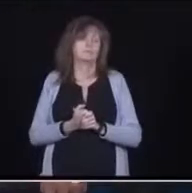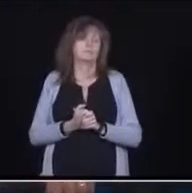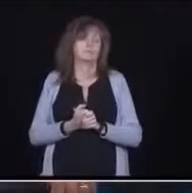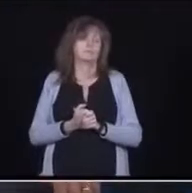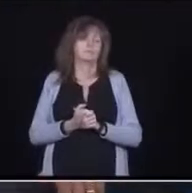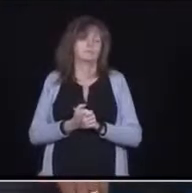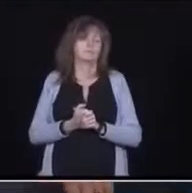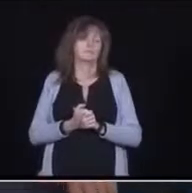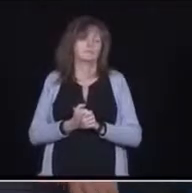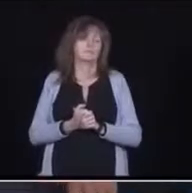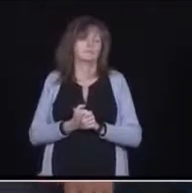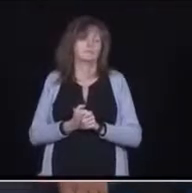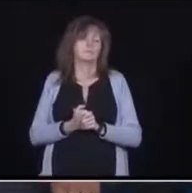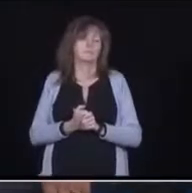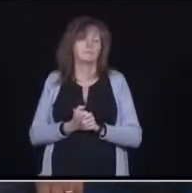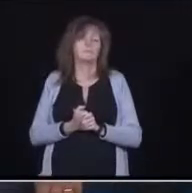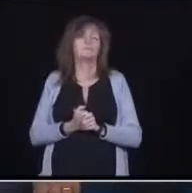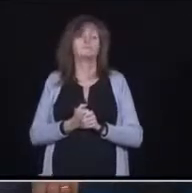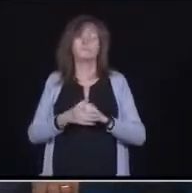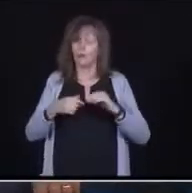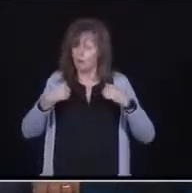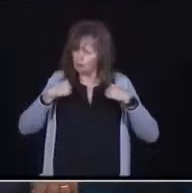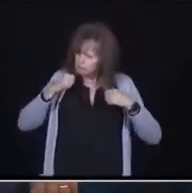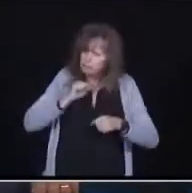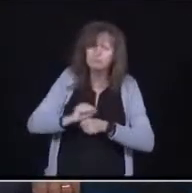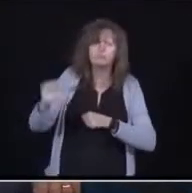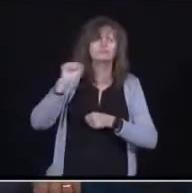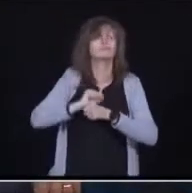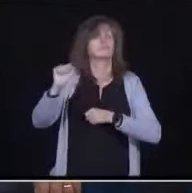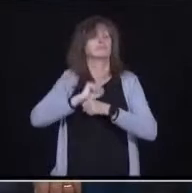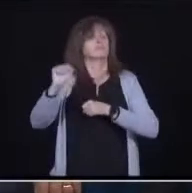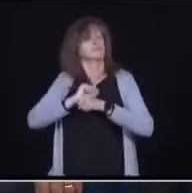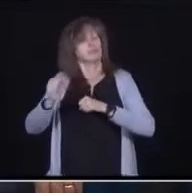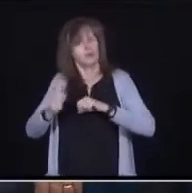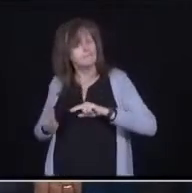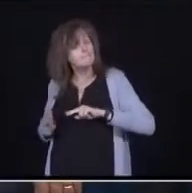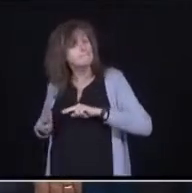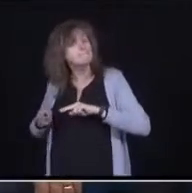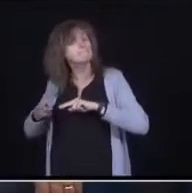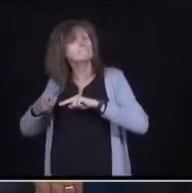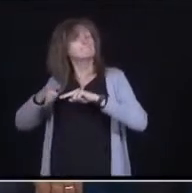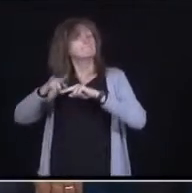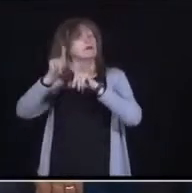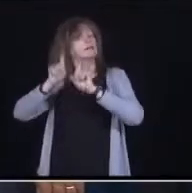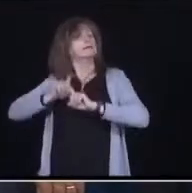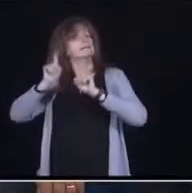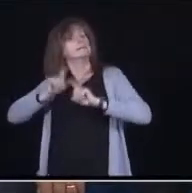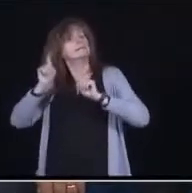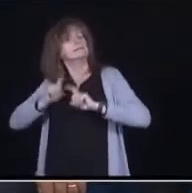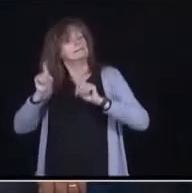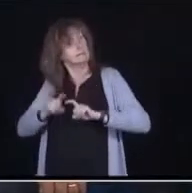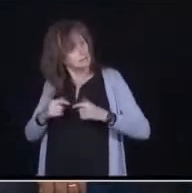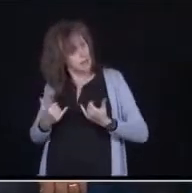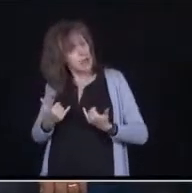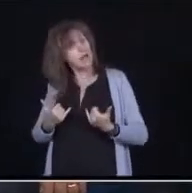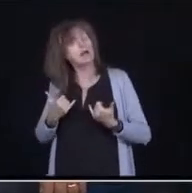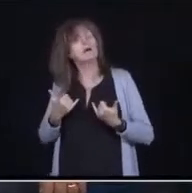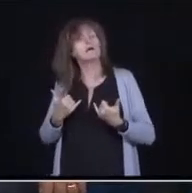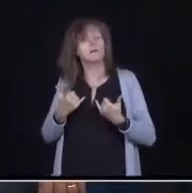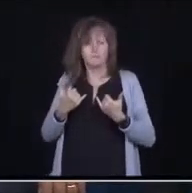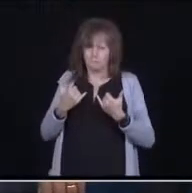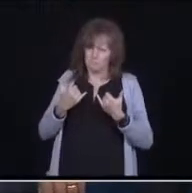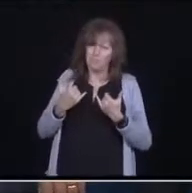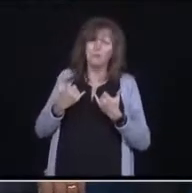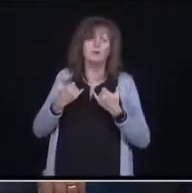Well, we are actively working at increasing the number of testing volumes as we speak. We've already reached our goal of 25,000